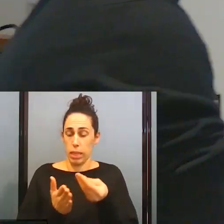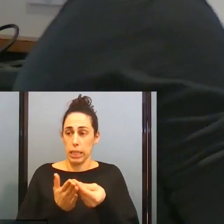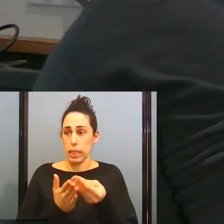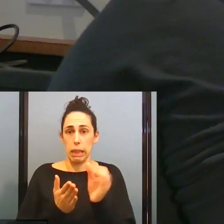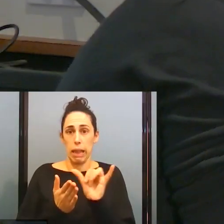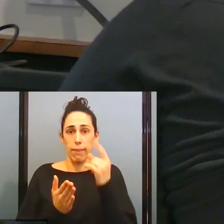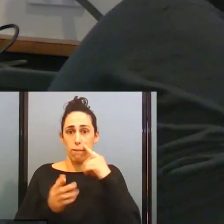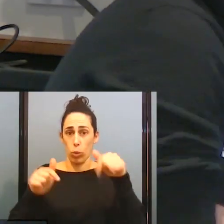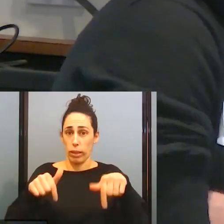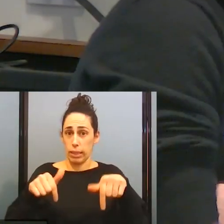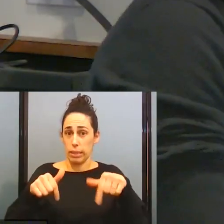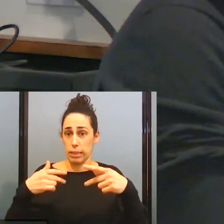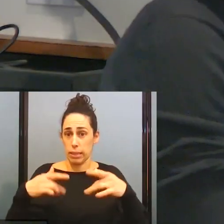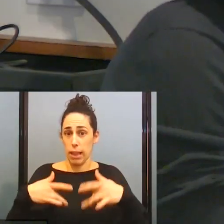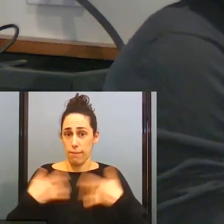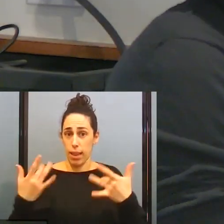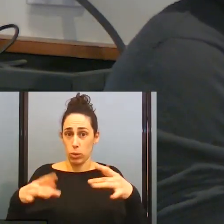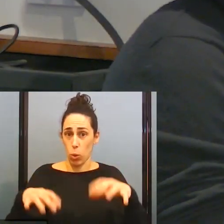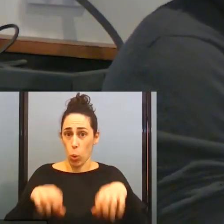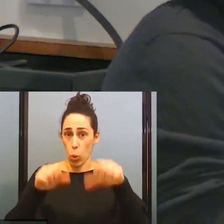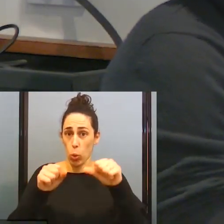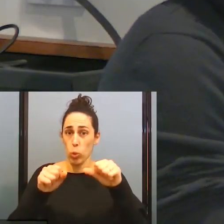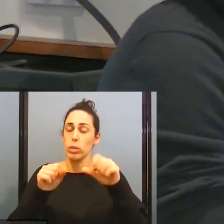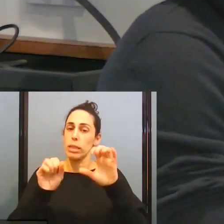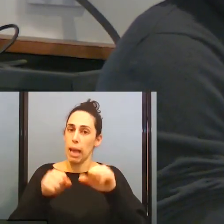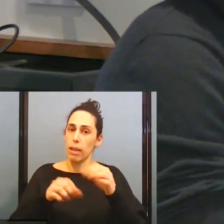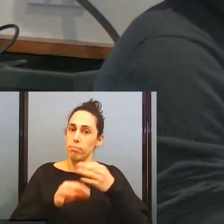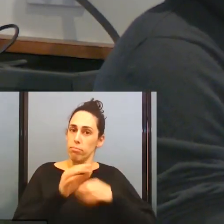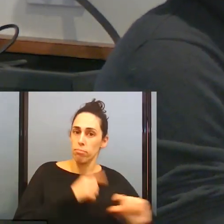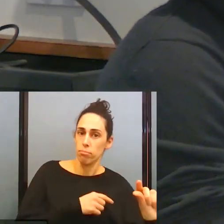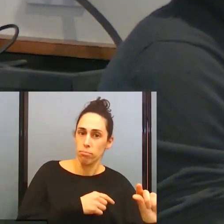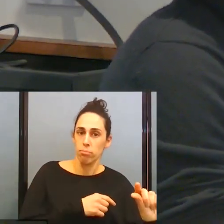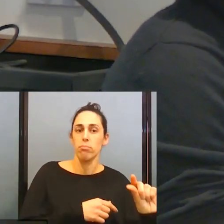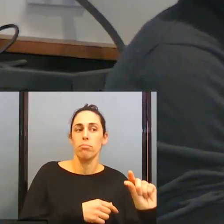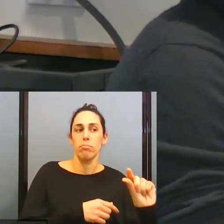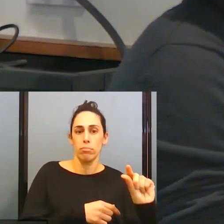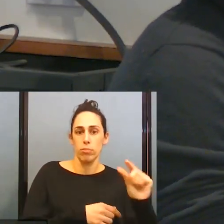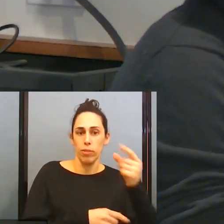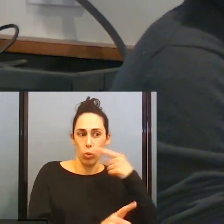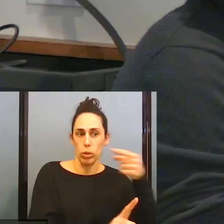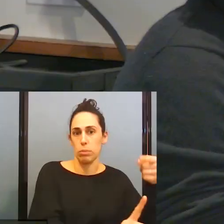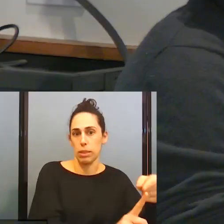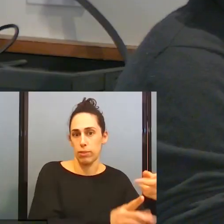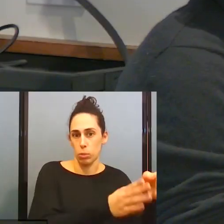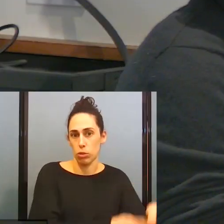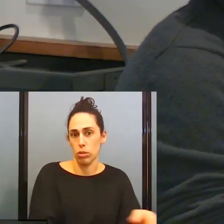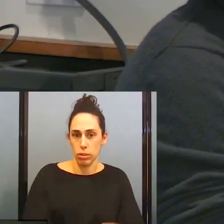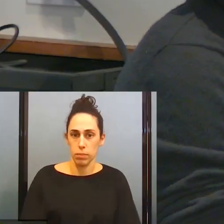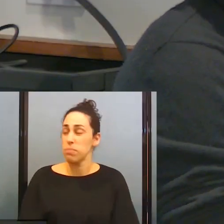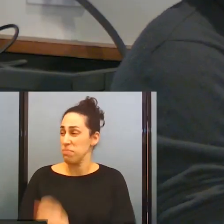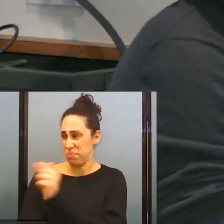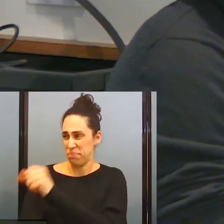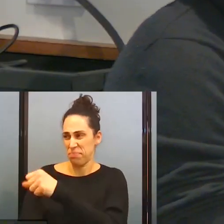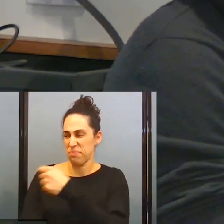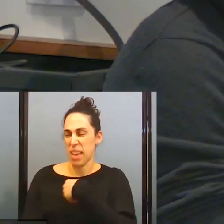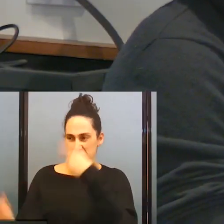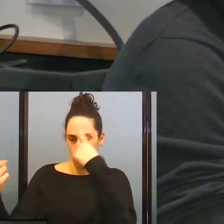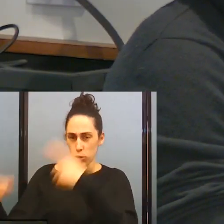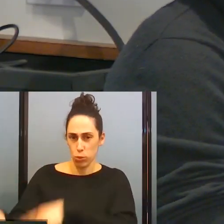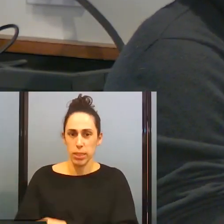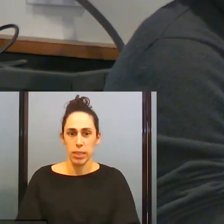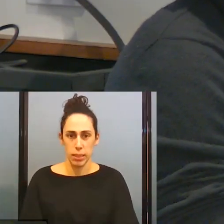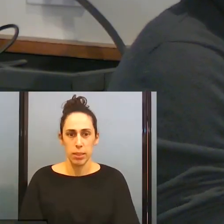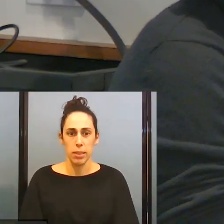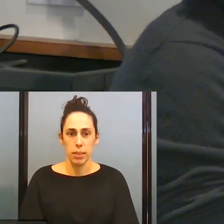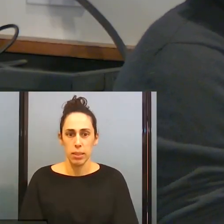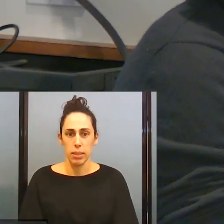I agree. I'd love there to be a fund. I don't know of one. I think if a young person is working with the Children's Aid Society, either on a visa or in some other